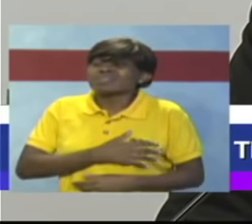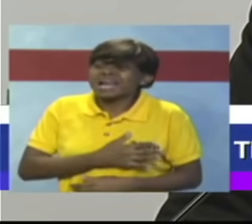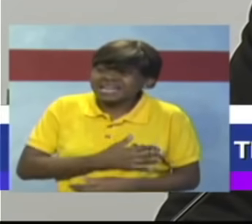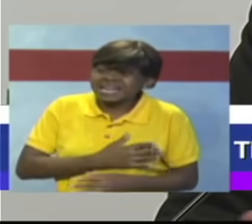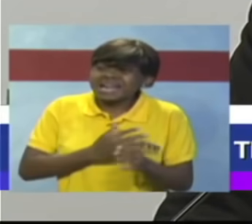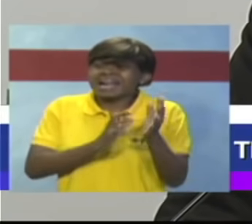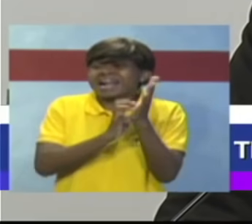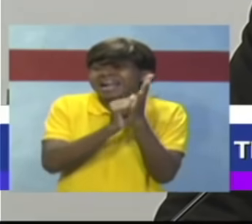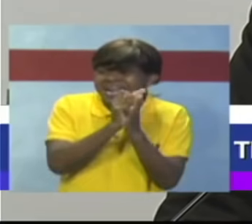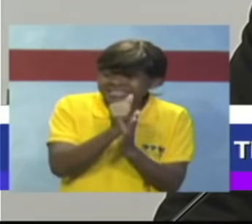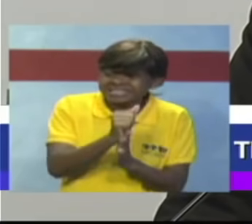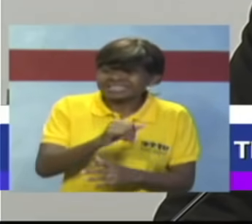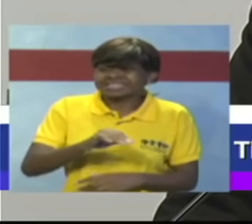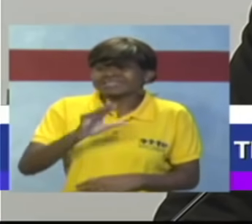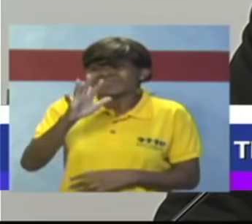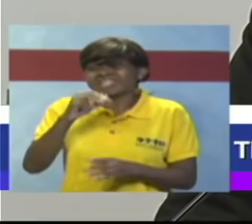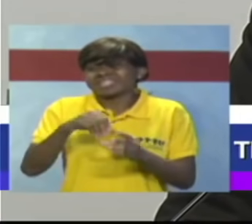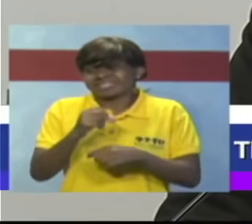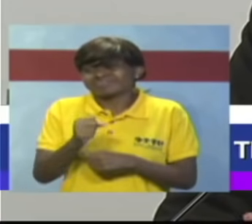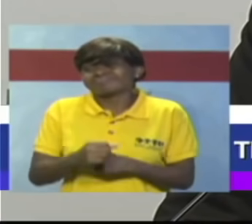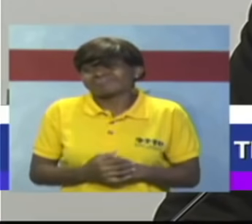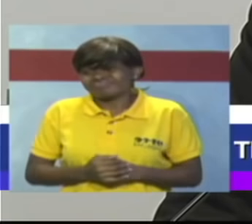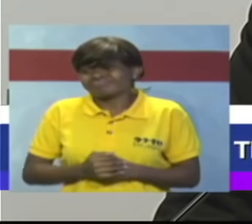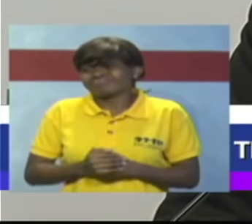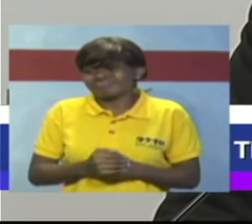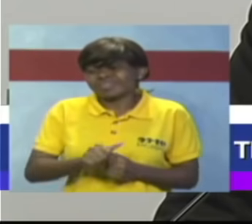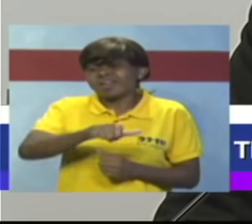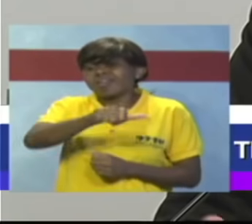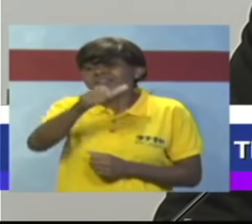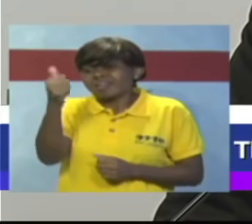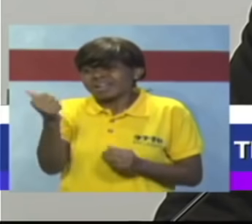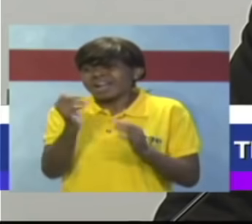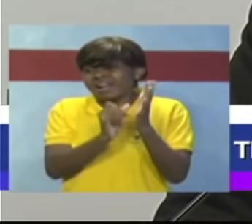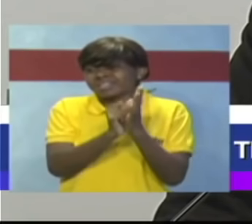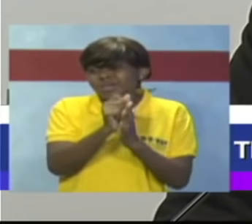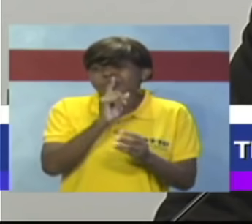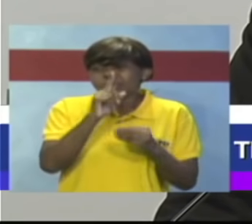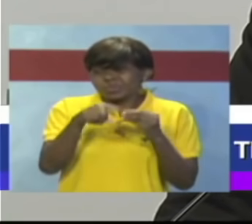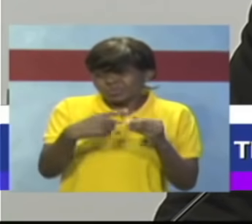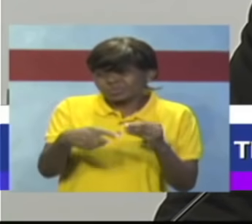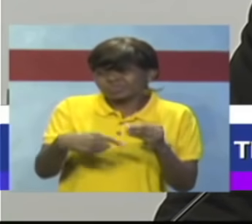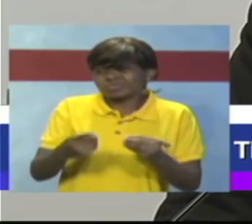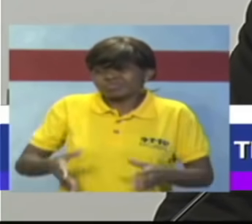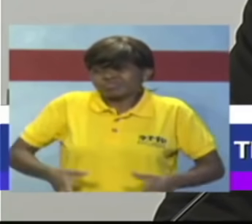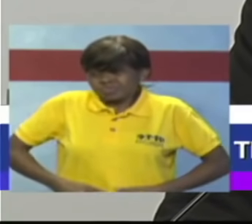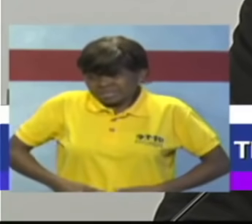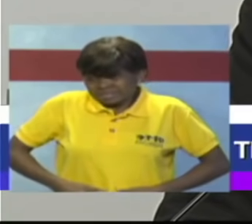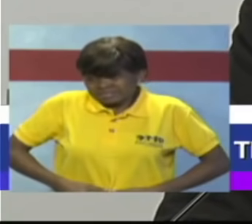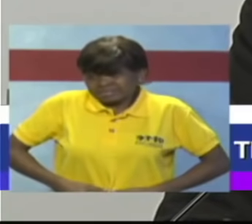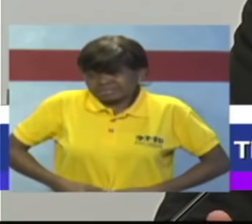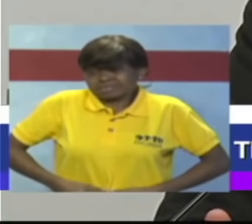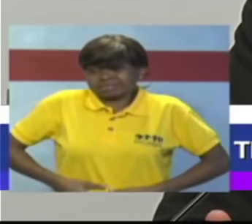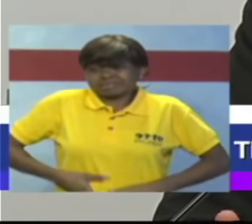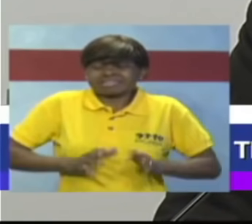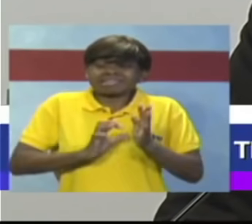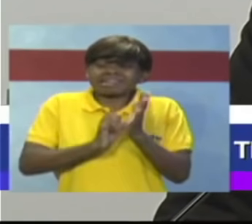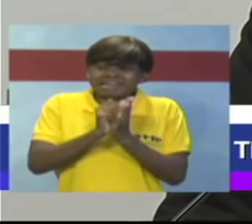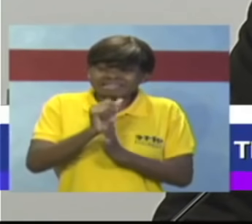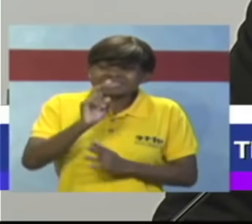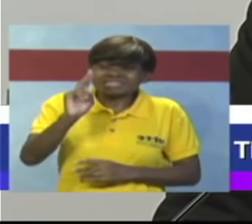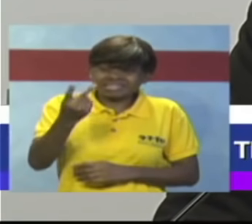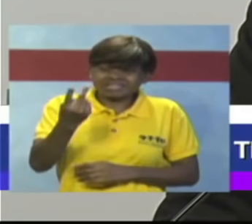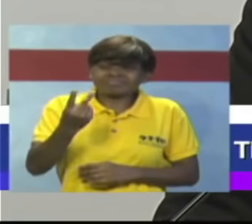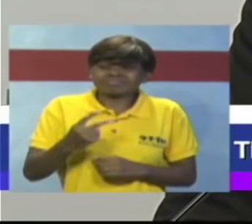5-year period. And the other cancers that we always talk about, things like bowel cancers remain